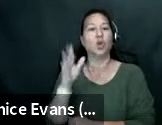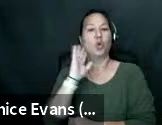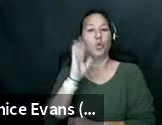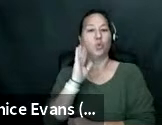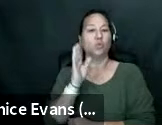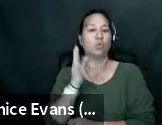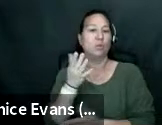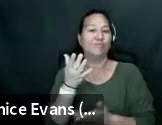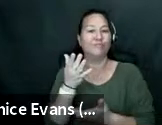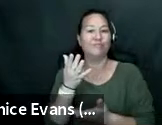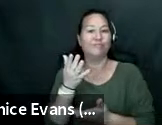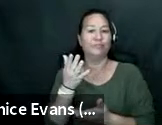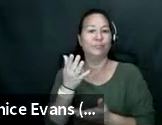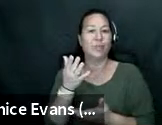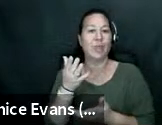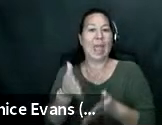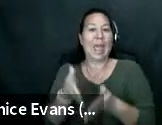attendees.